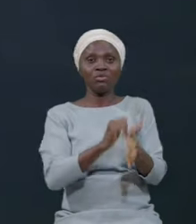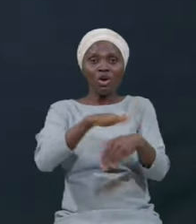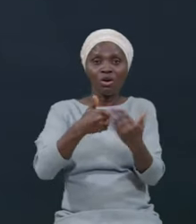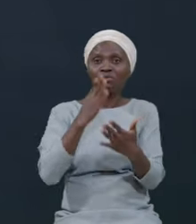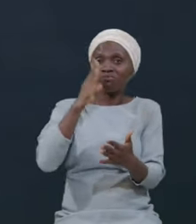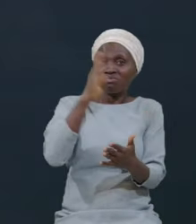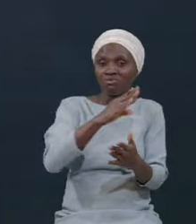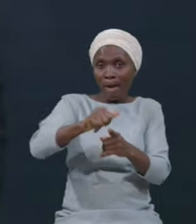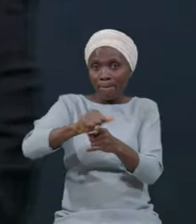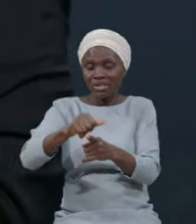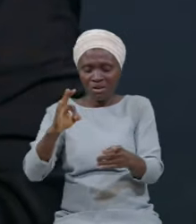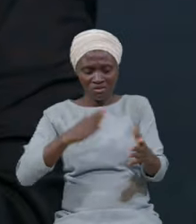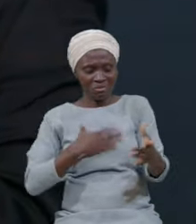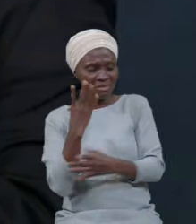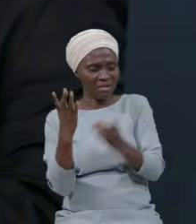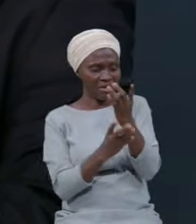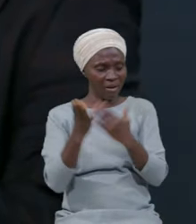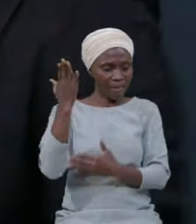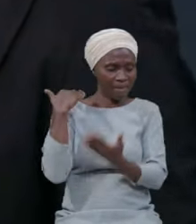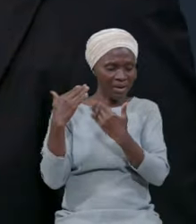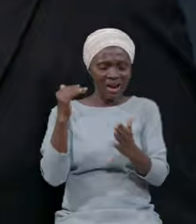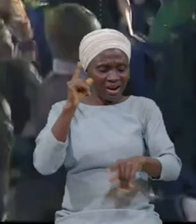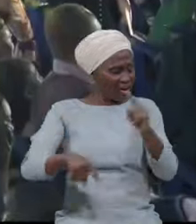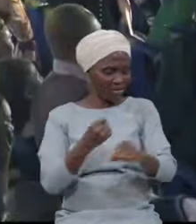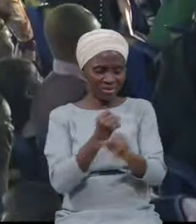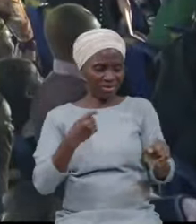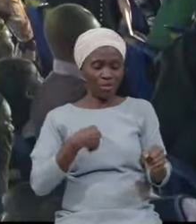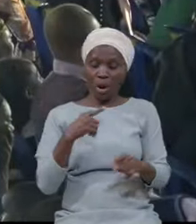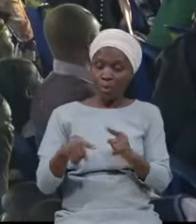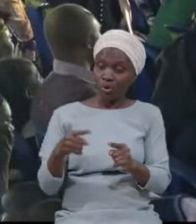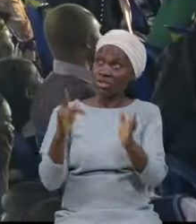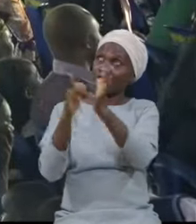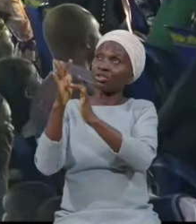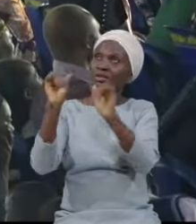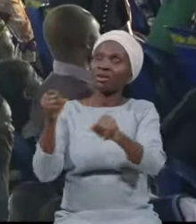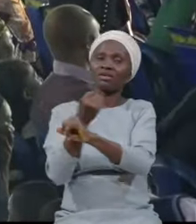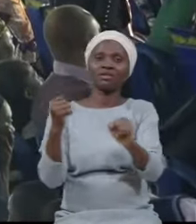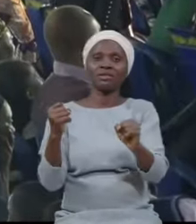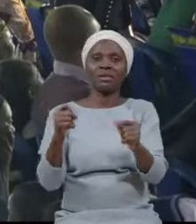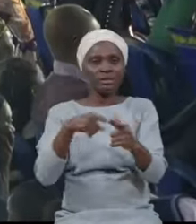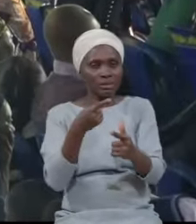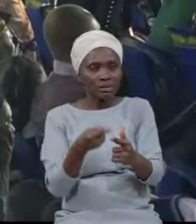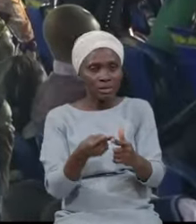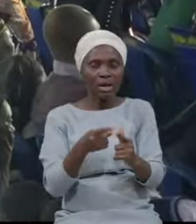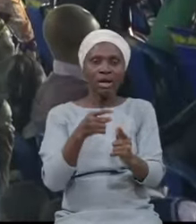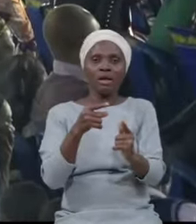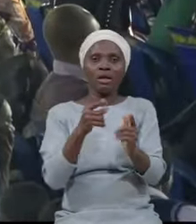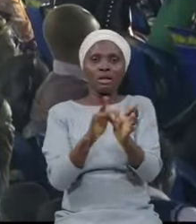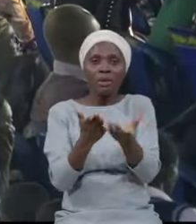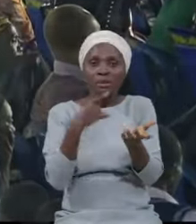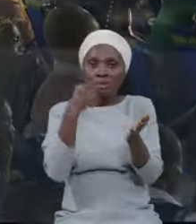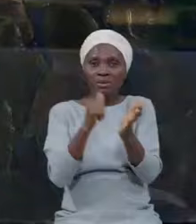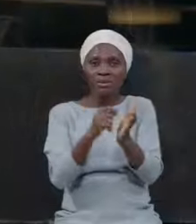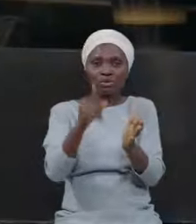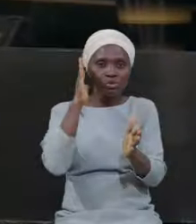cannot save me, but Jesus will save. Thou shalt call his name Jesus, for